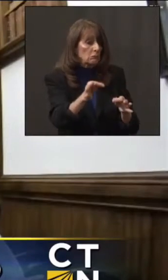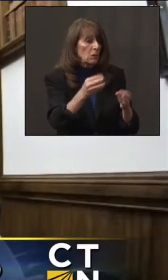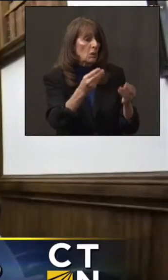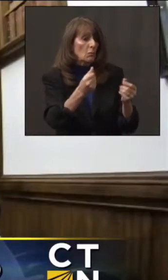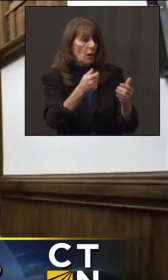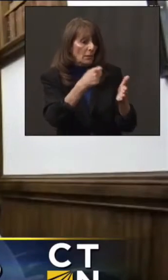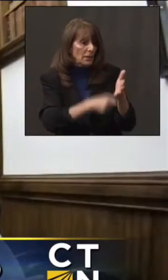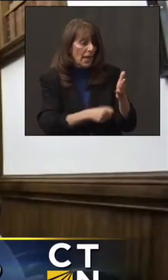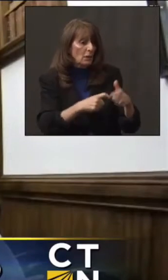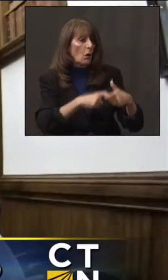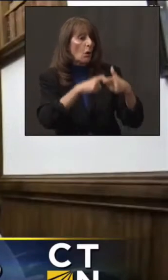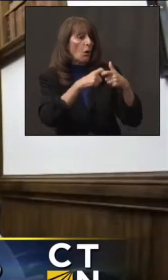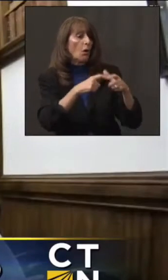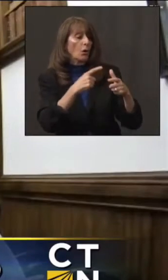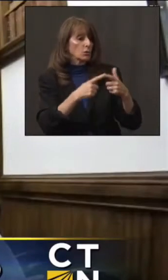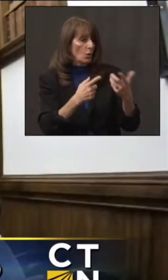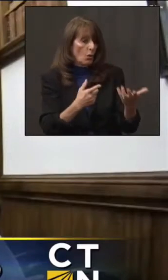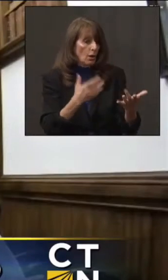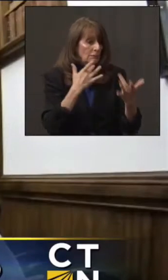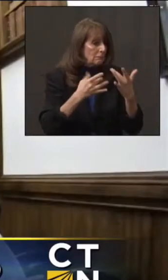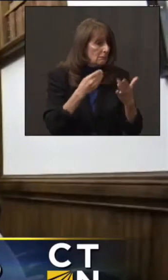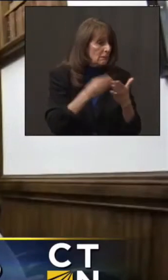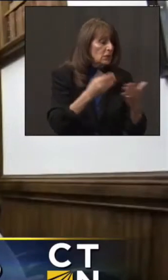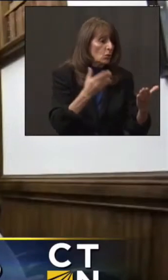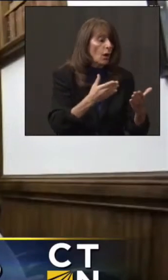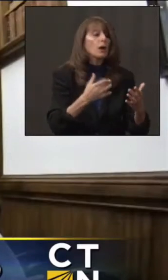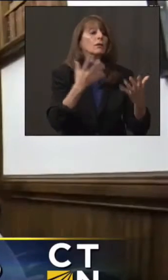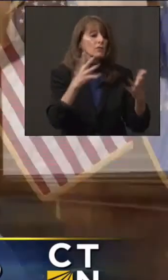on them. And then we'll make a final decision.